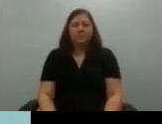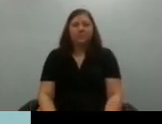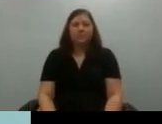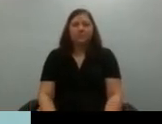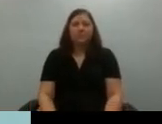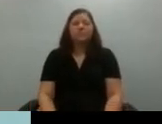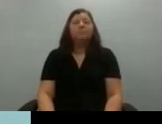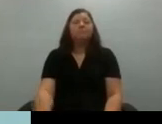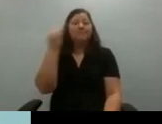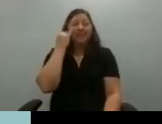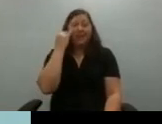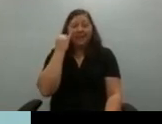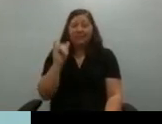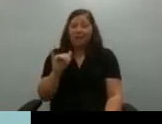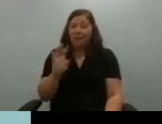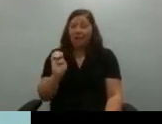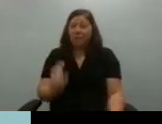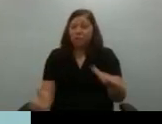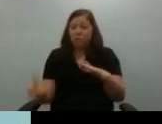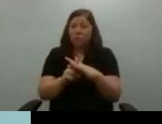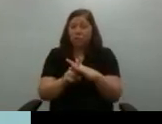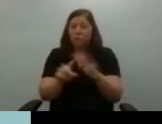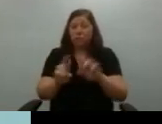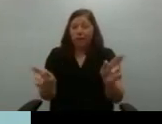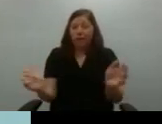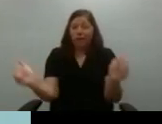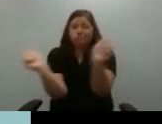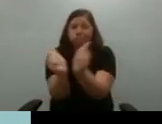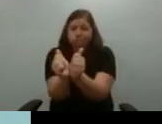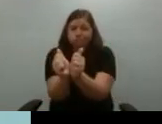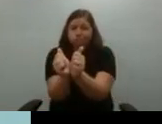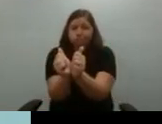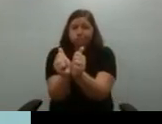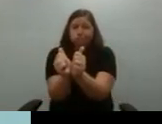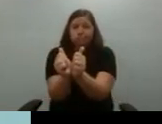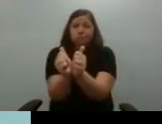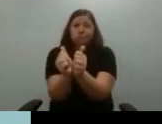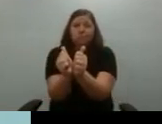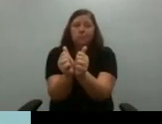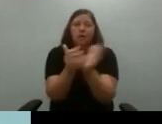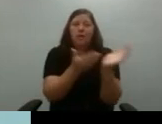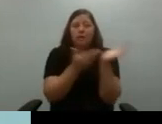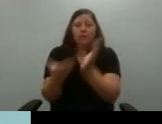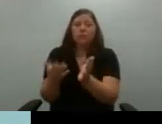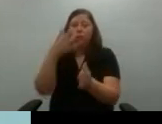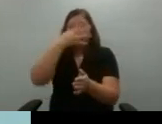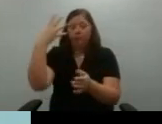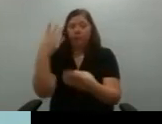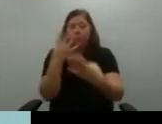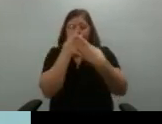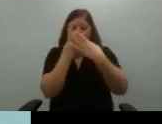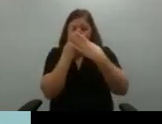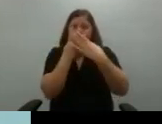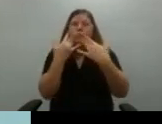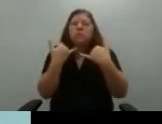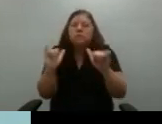If ICE comes to pick you up and you are then transferred to an immigration detention center, you also have certain